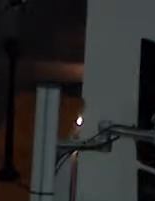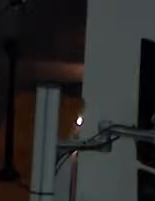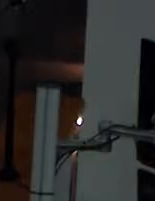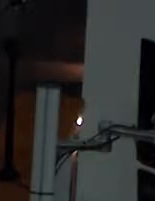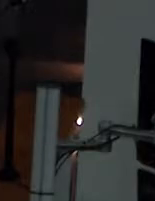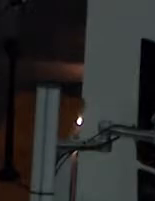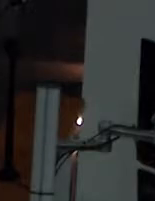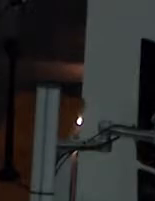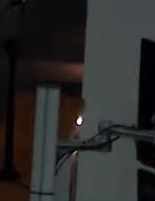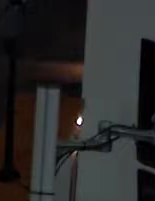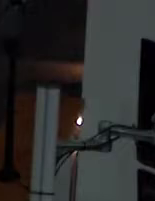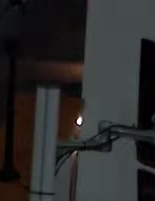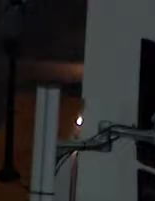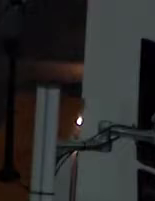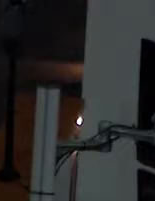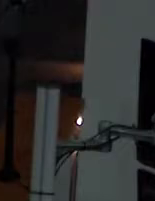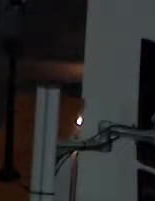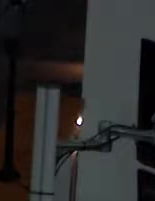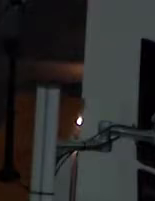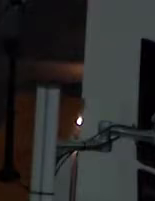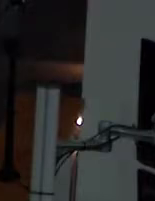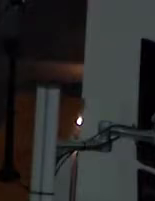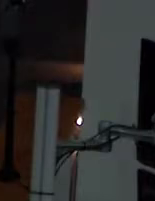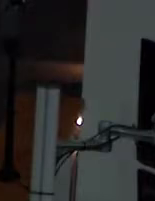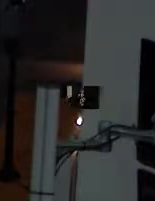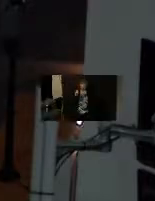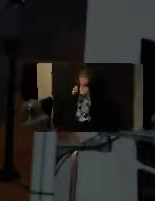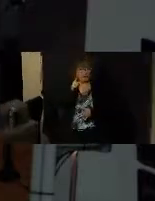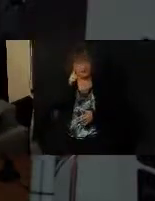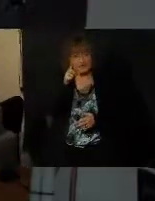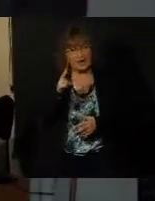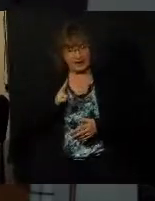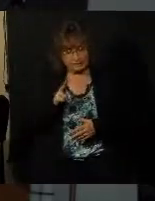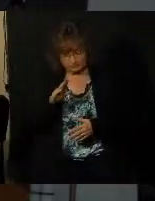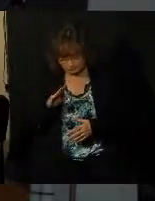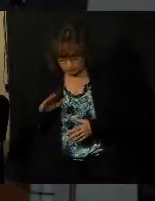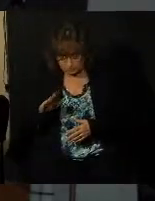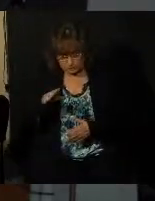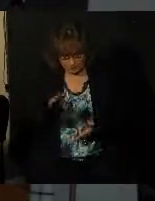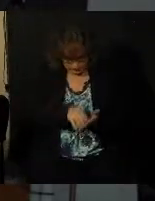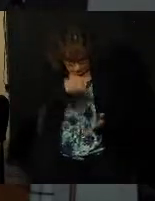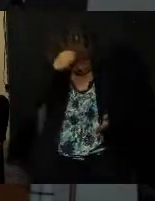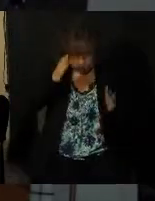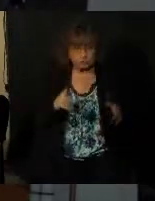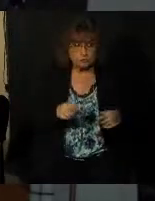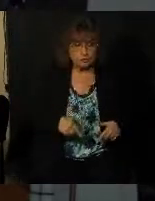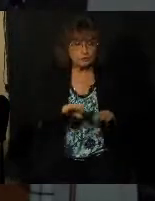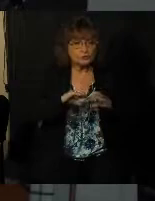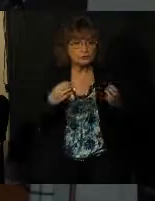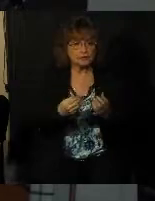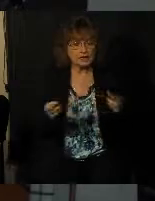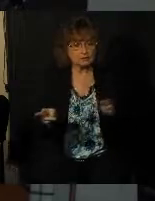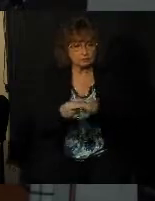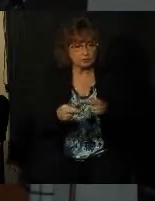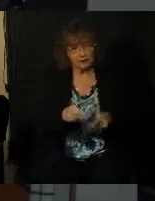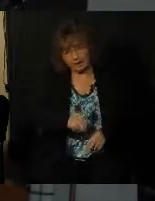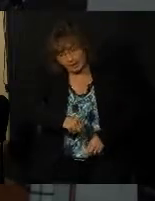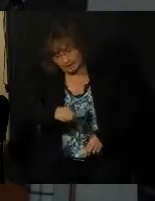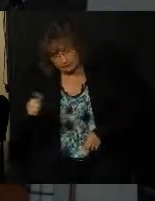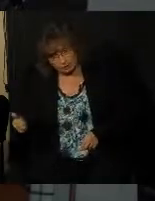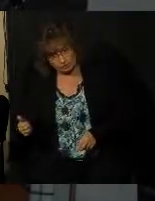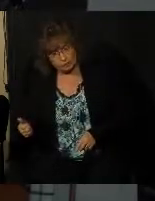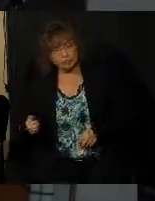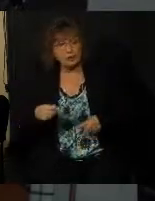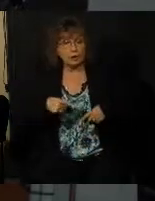after breakfast is over at 8:30, half of the students go to the classroom and the other half go out to their vocational